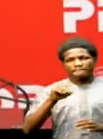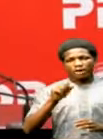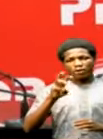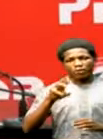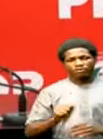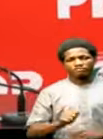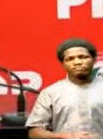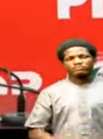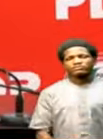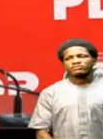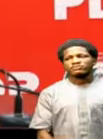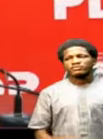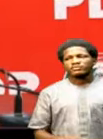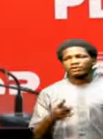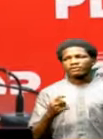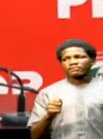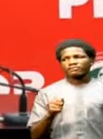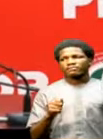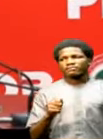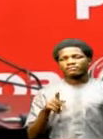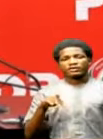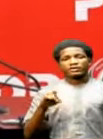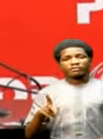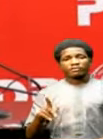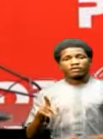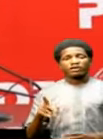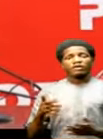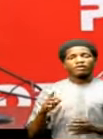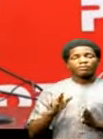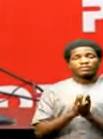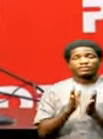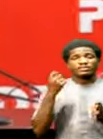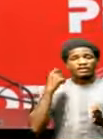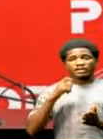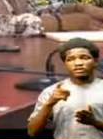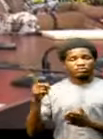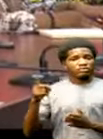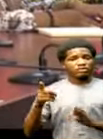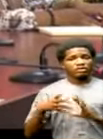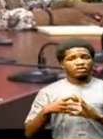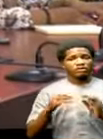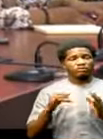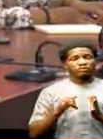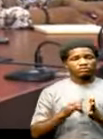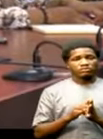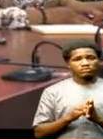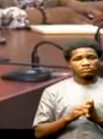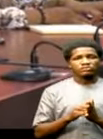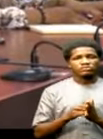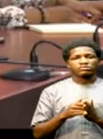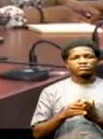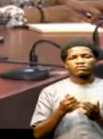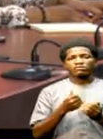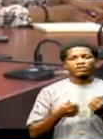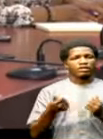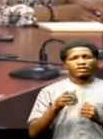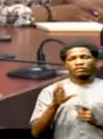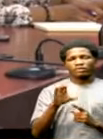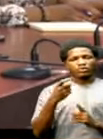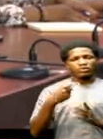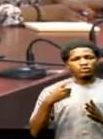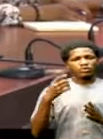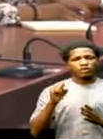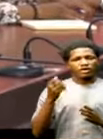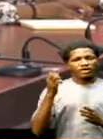The PDP National Publicity Secretary, Debo Oluguagba, on behalf of the party said, under any circumstance whatsoever,